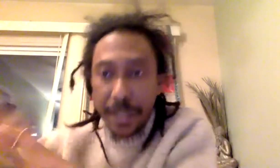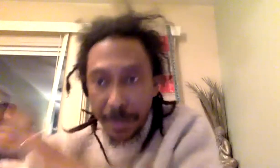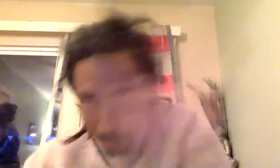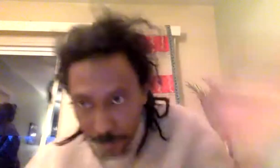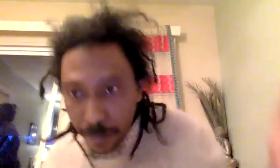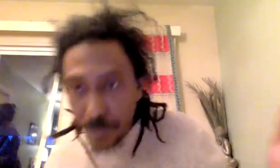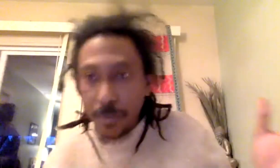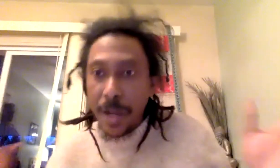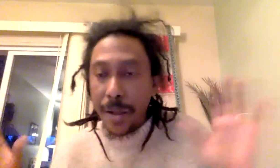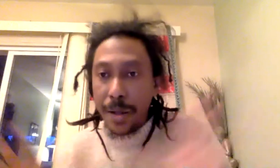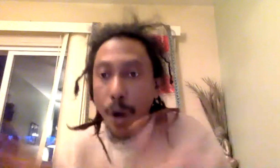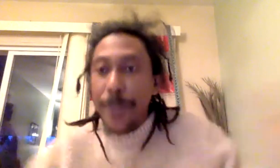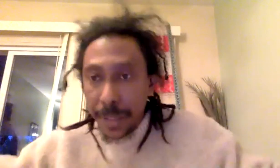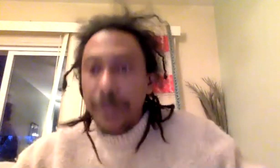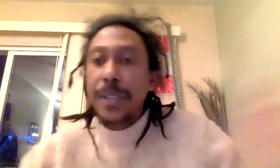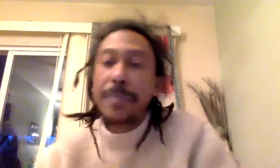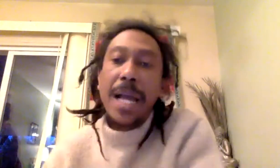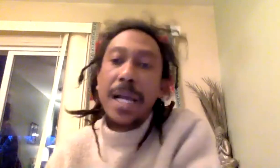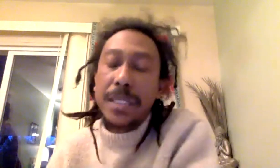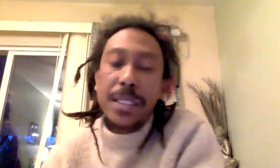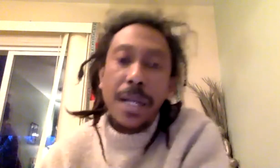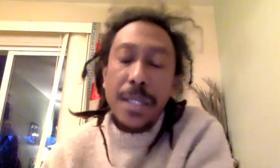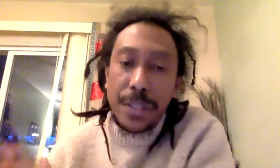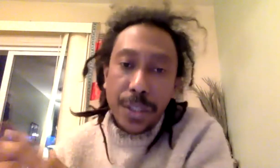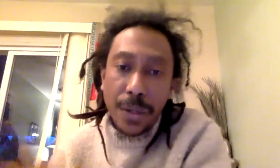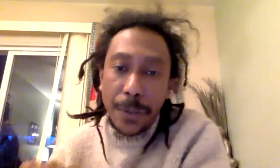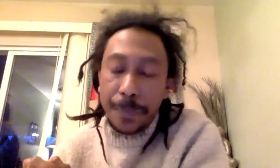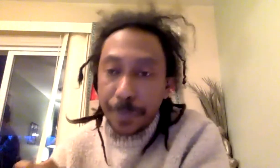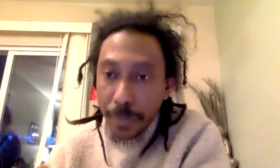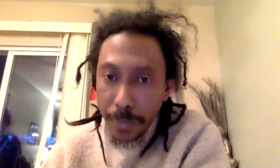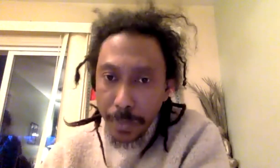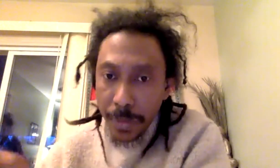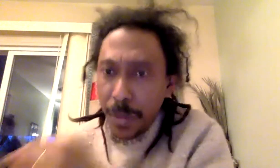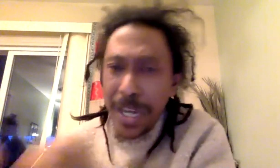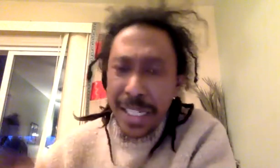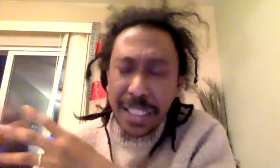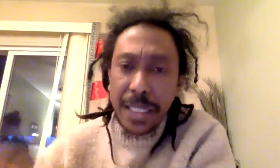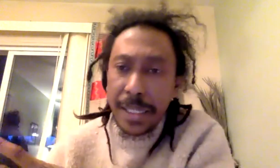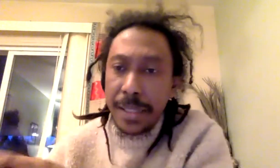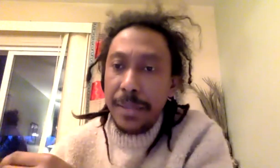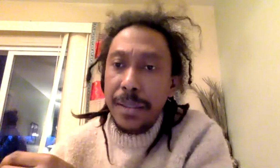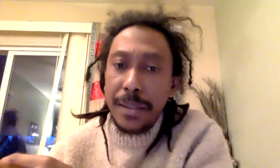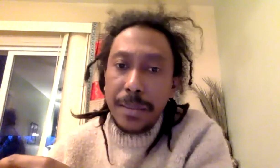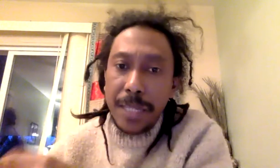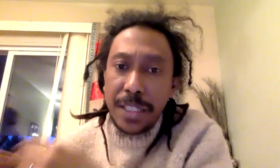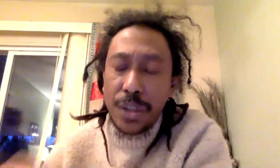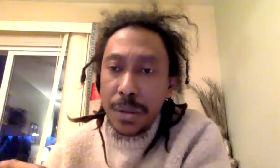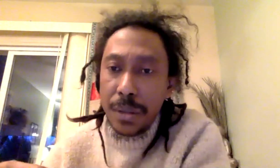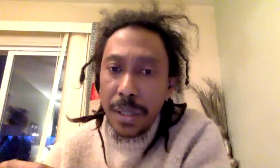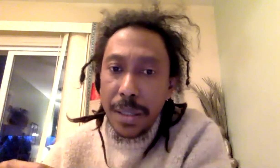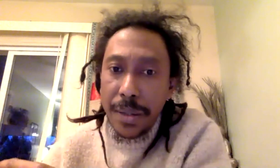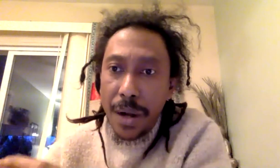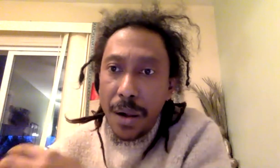start open in Madagascar. So when I singing my